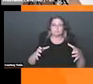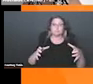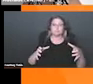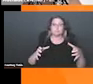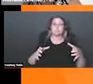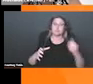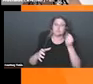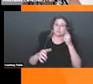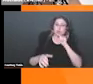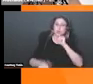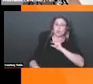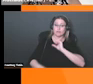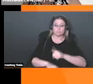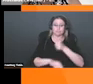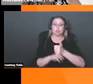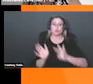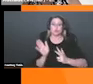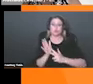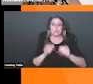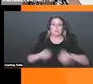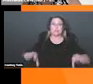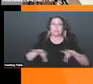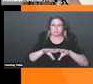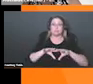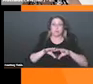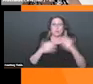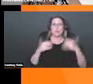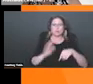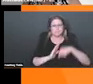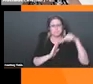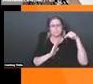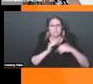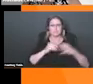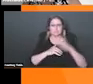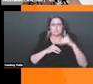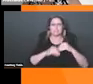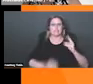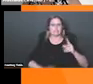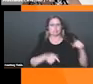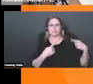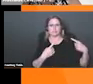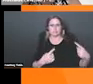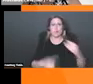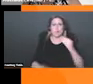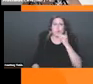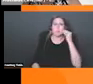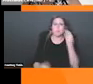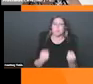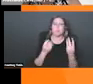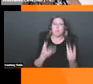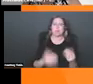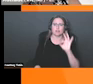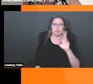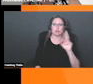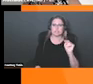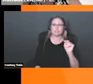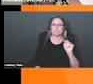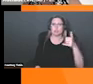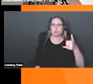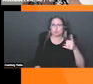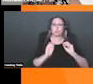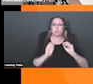that Guelph is situated on treaty land that is steeped in rich Indigenous history and home to many First Nations, Inuit, and Métis